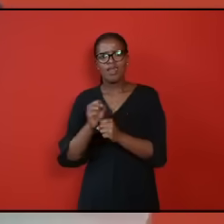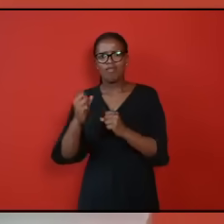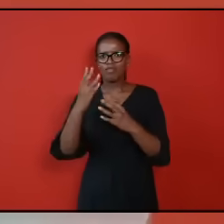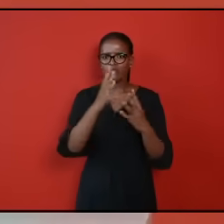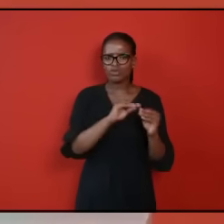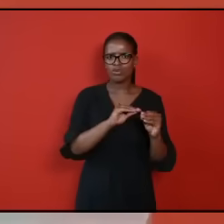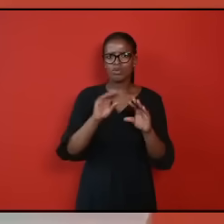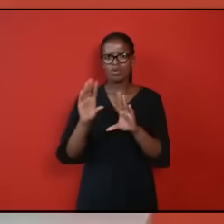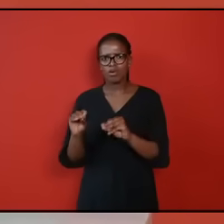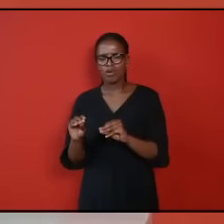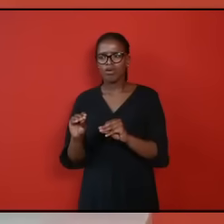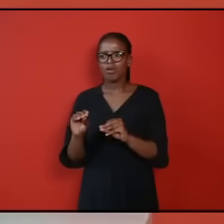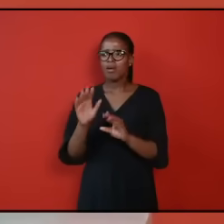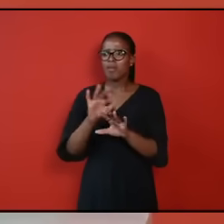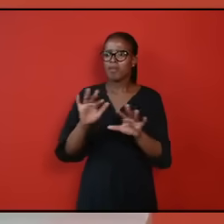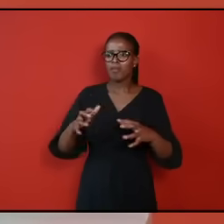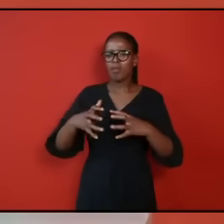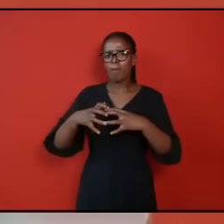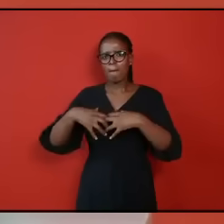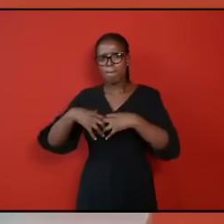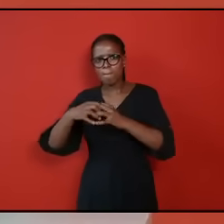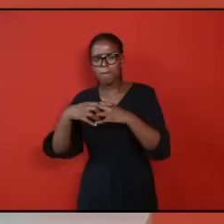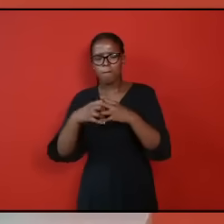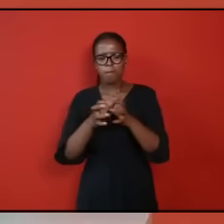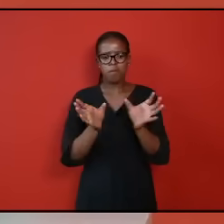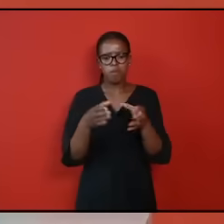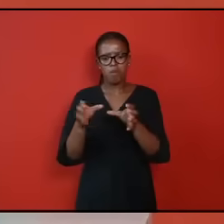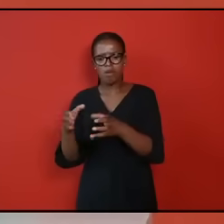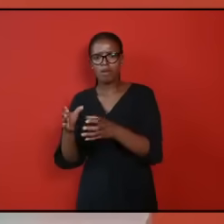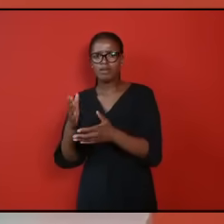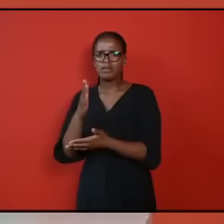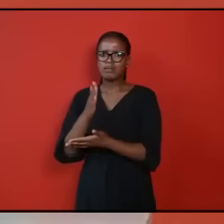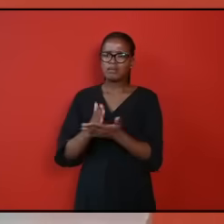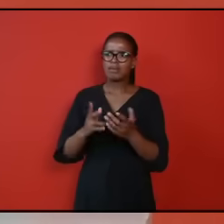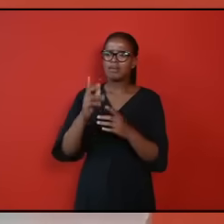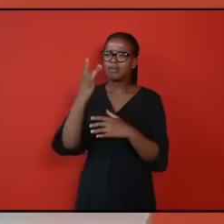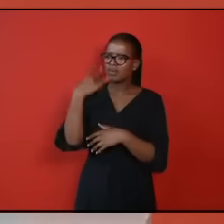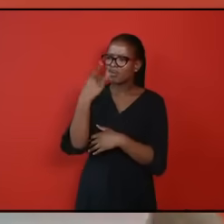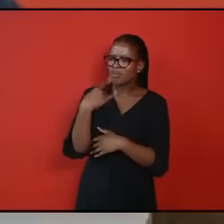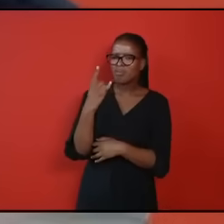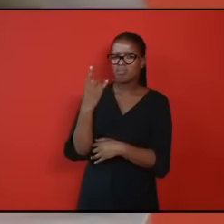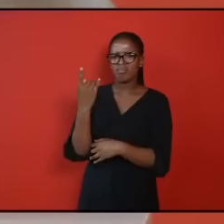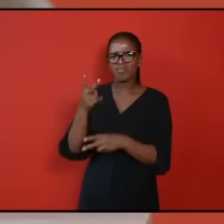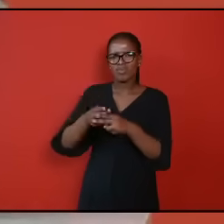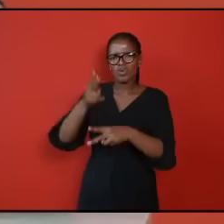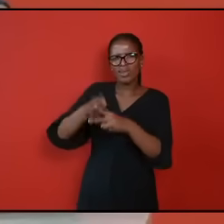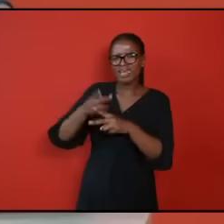party. People form a party and then cry for toilets. I don't know why they're not crying